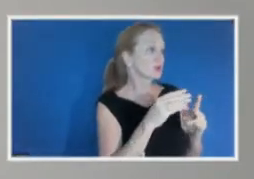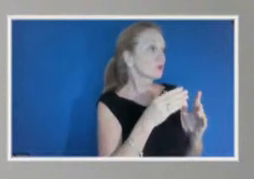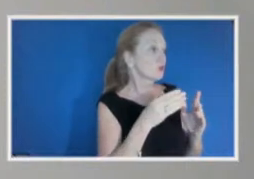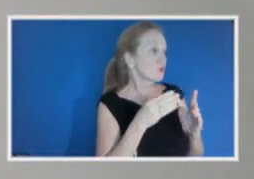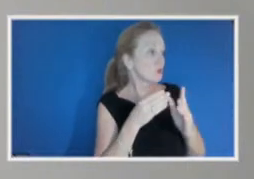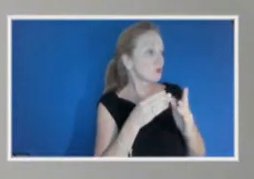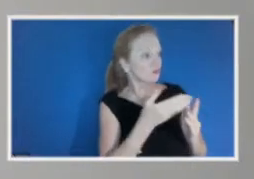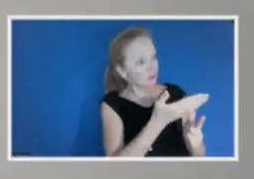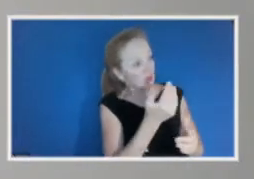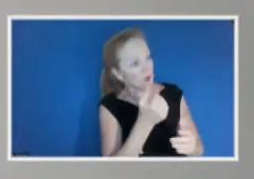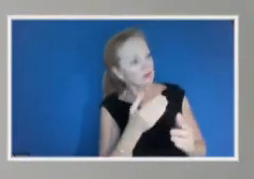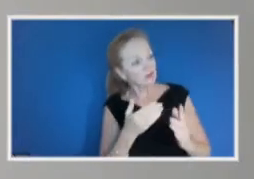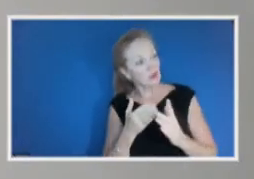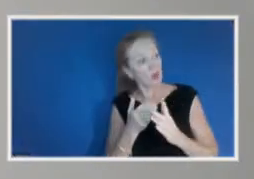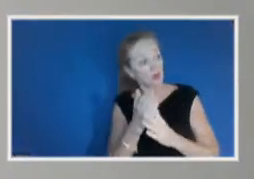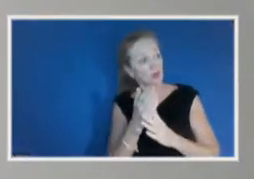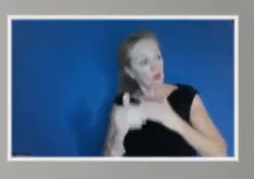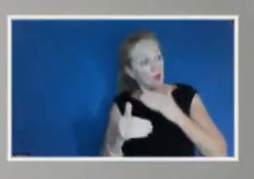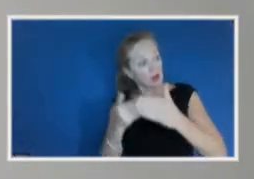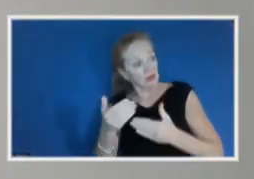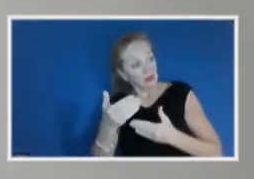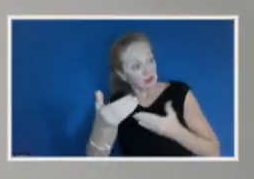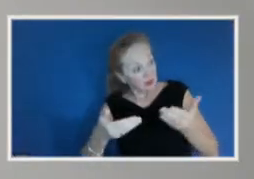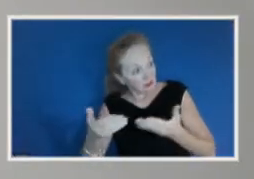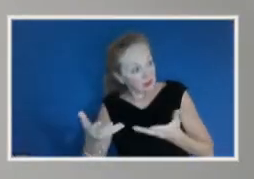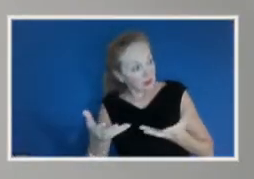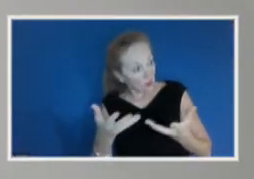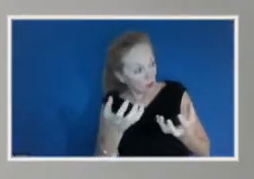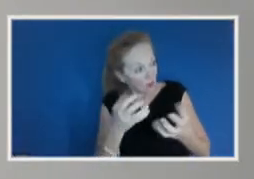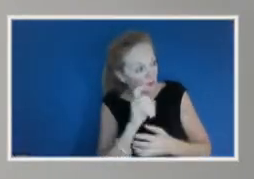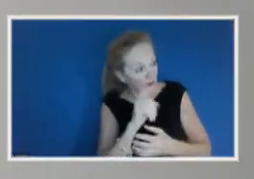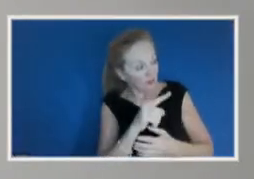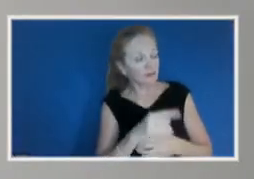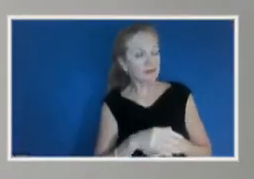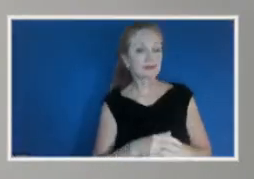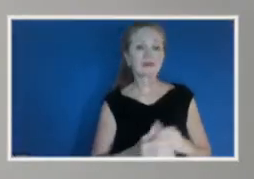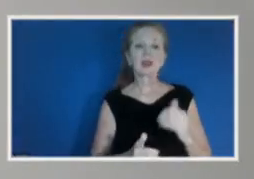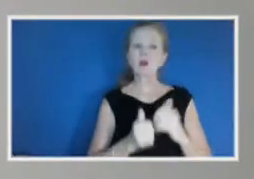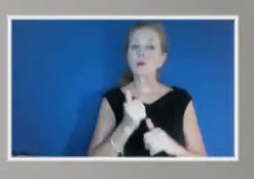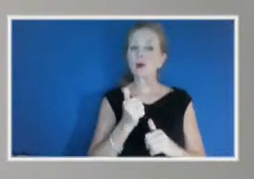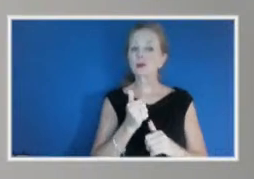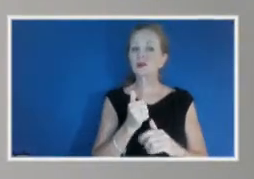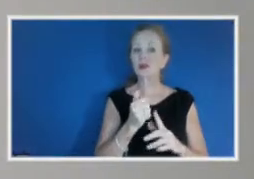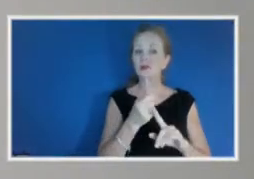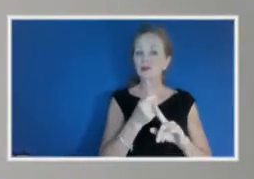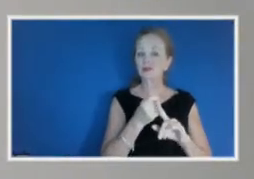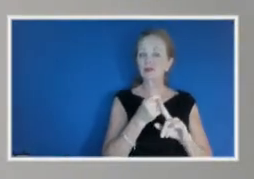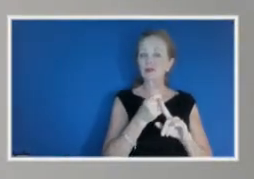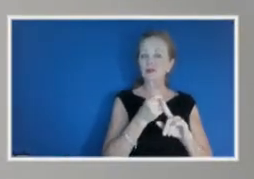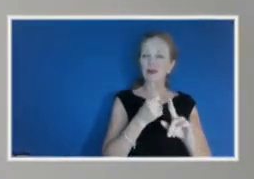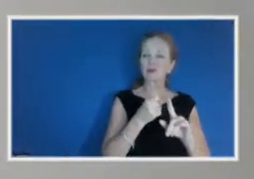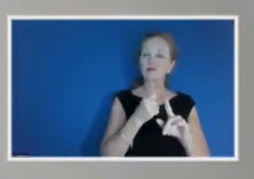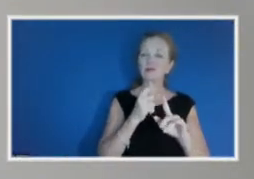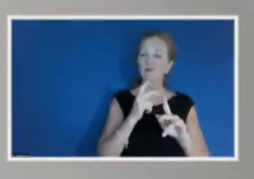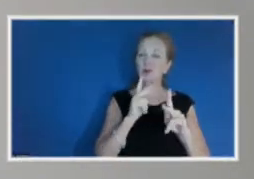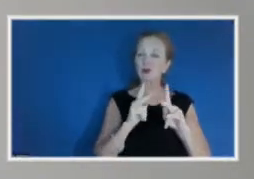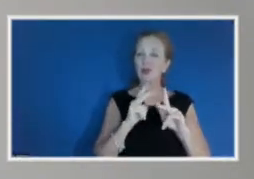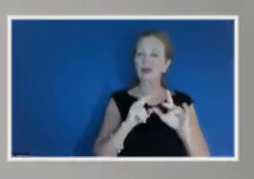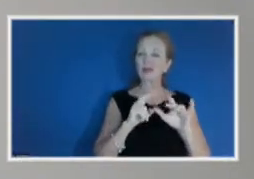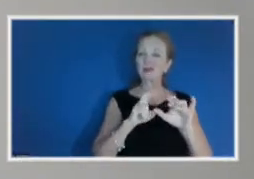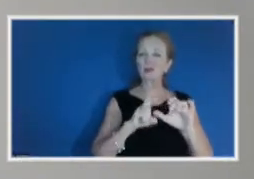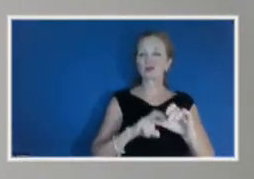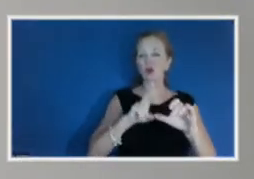So. But yeah, the majority of those are coming basically on the people that are dropping out of the process, not